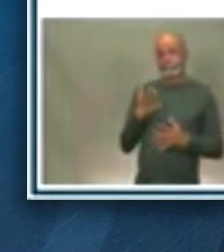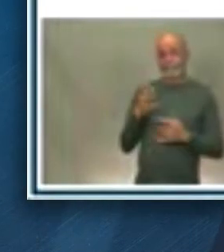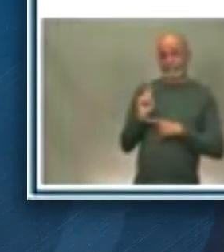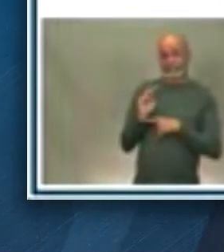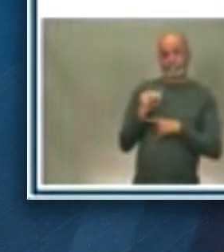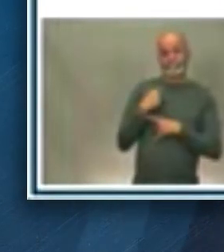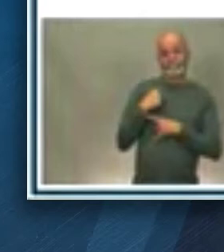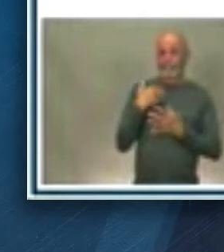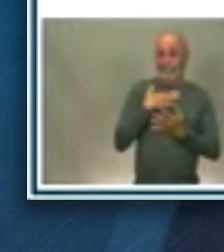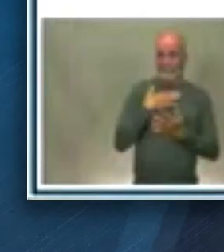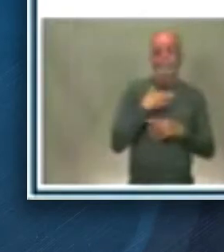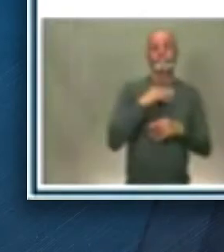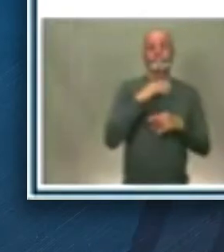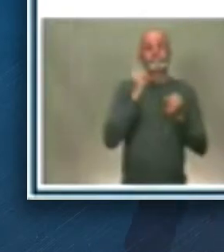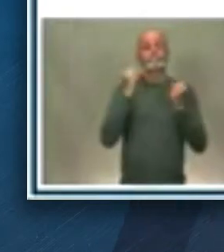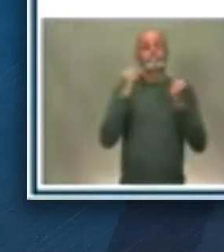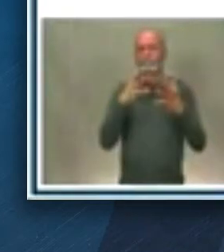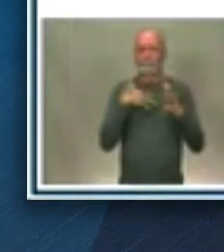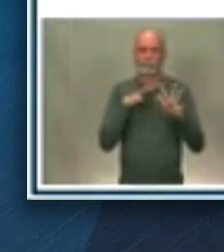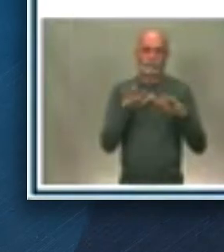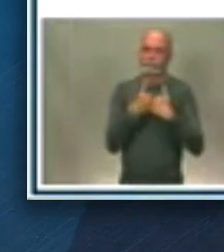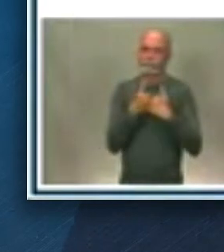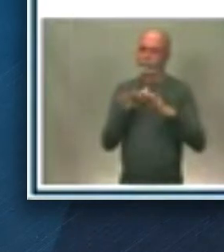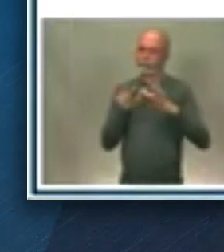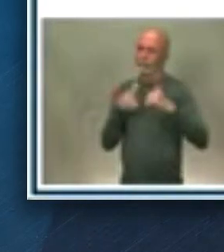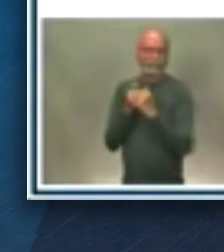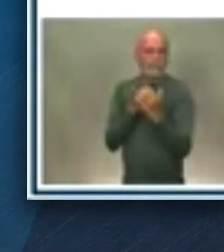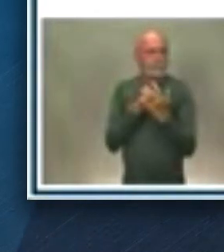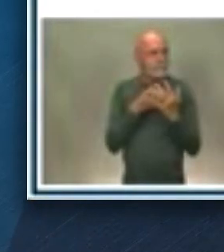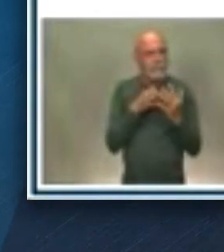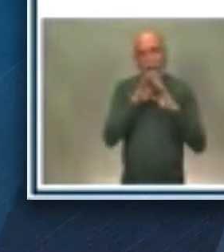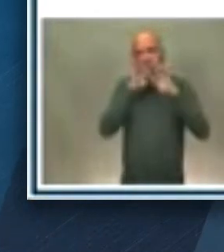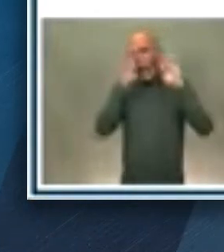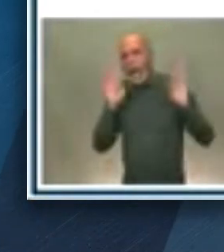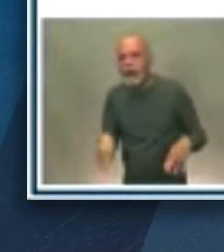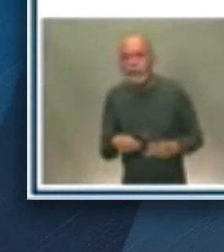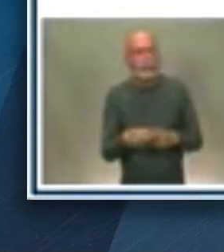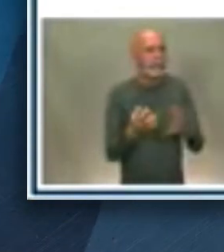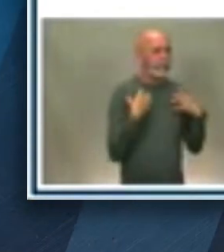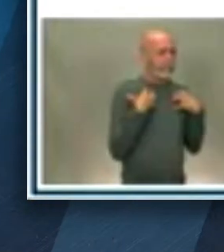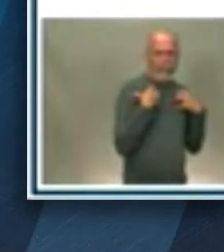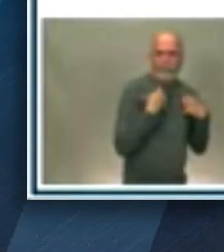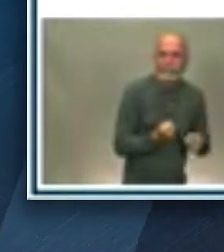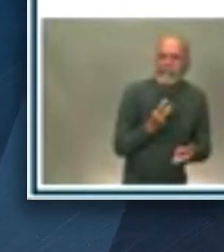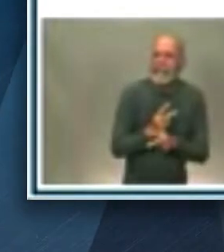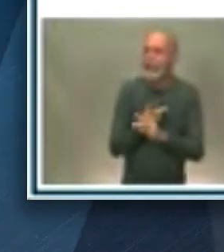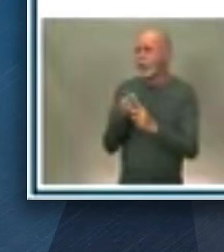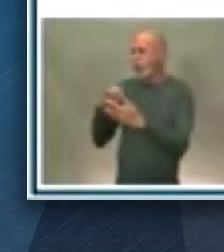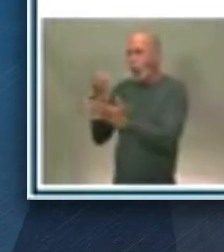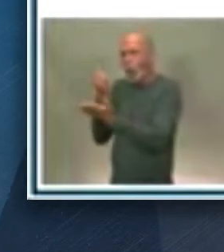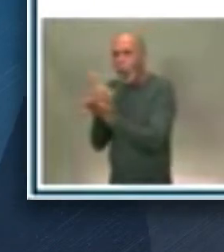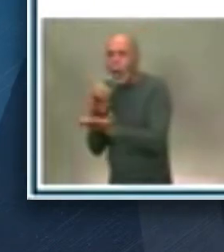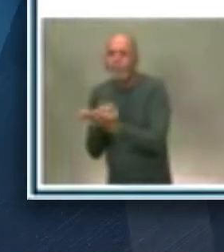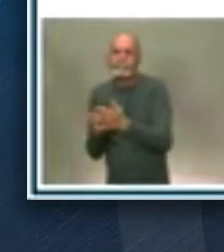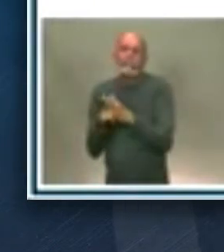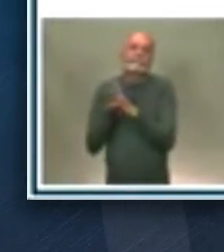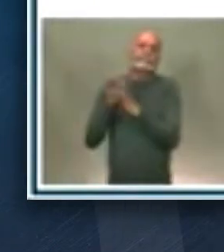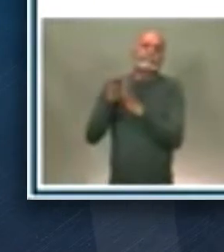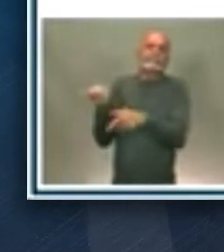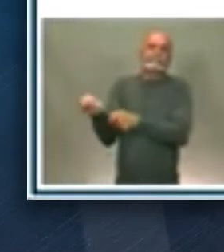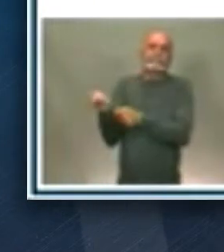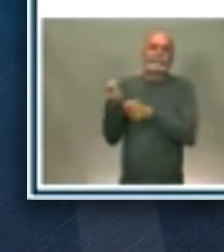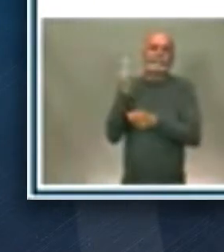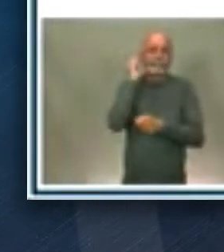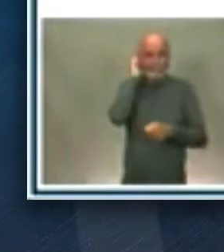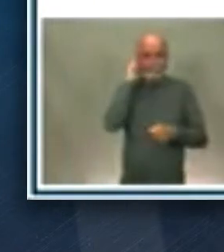In healthcare, there are challenges in housing, there are challenges in rebuilding the economy. I think as a province, we